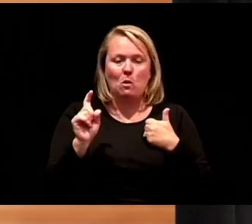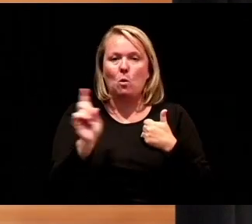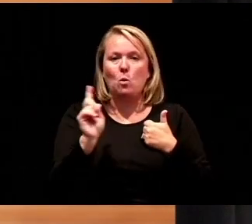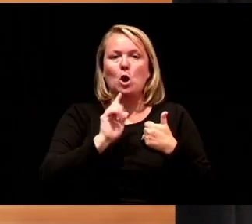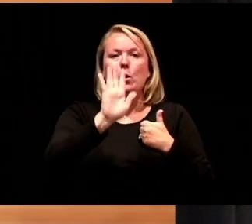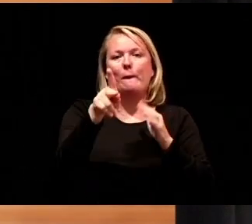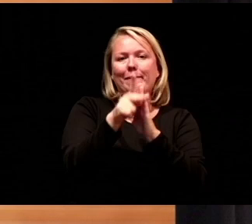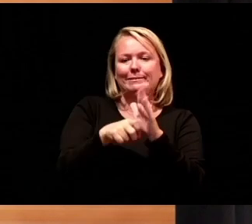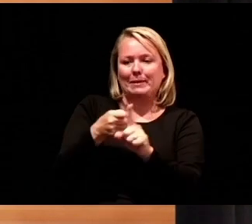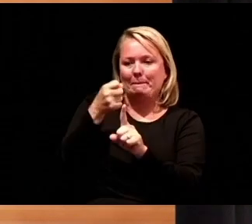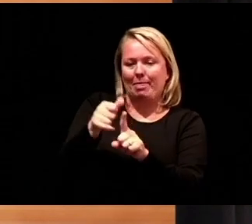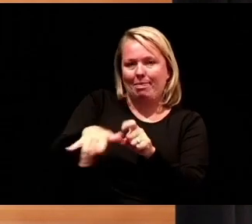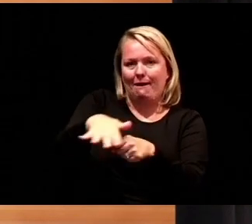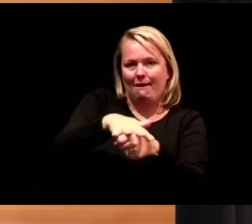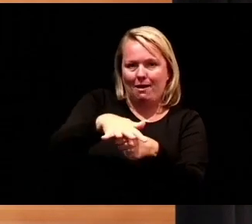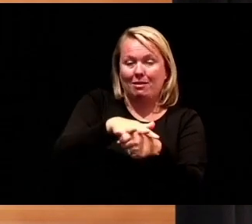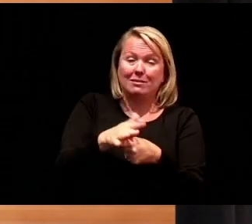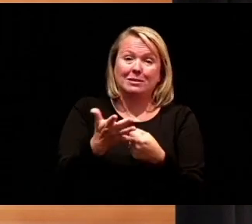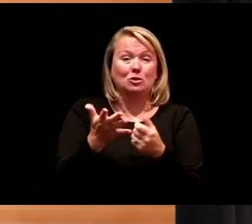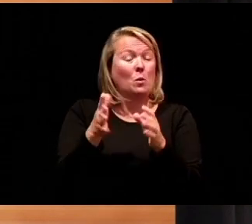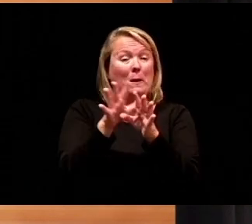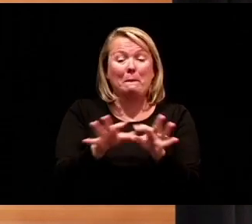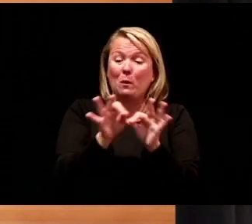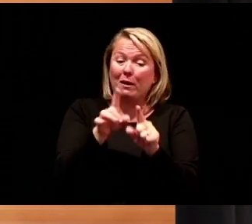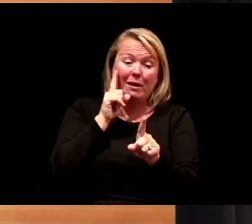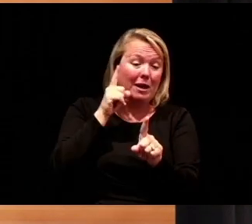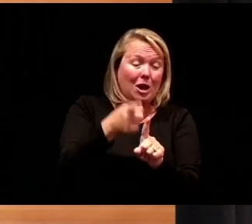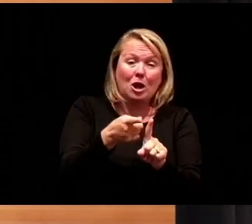be impacted more by this particular policy.